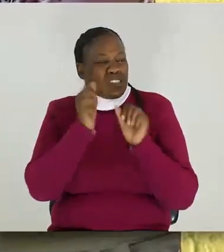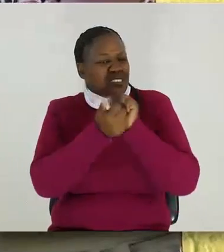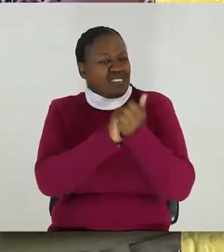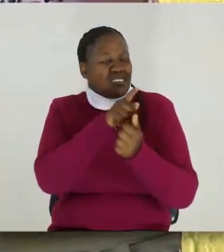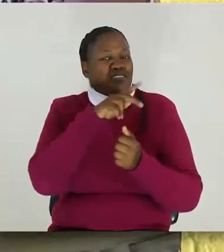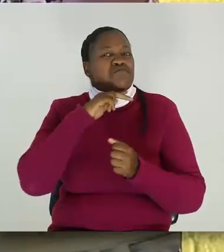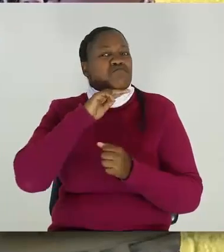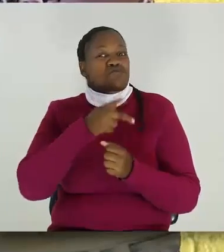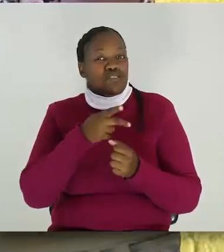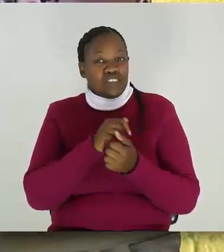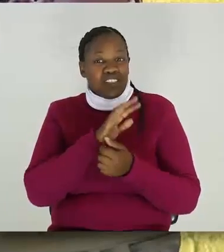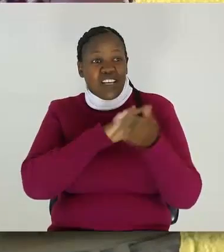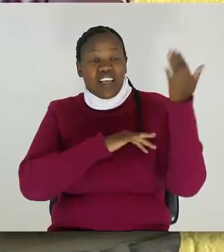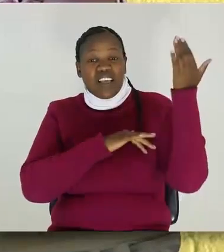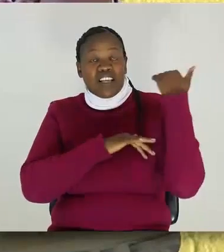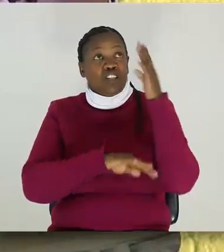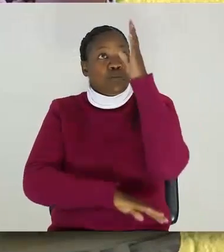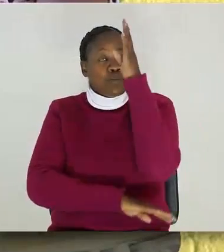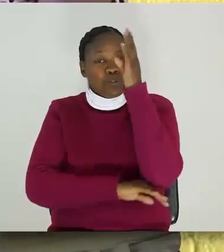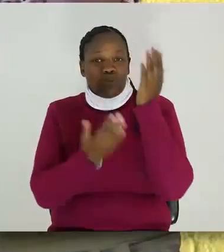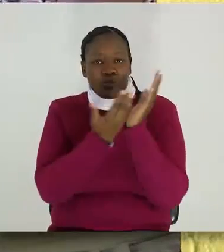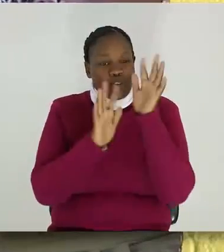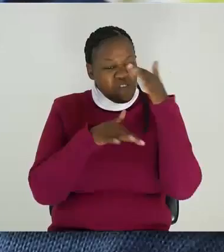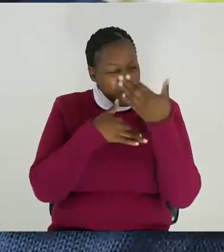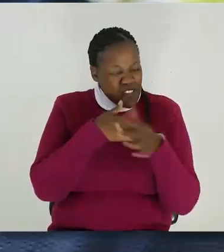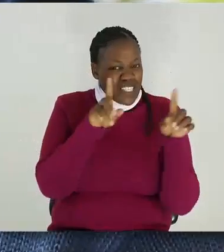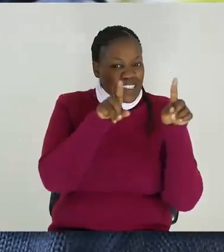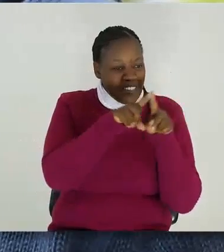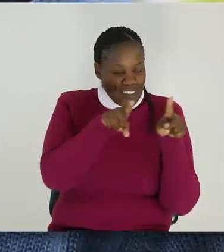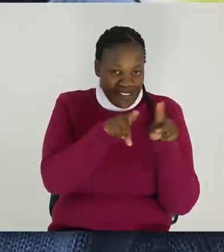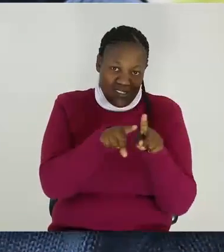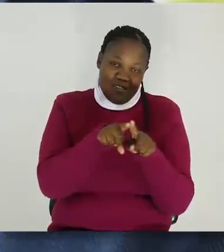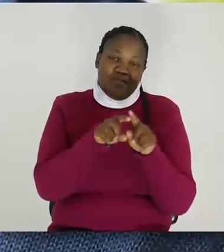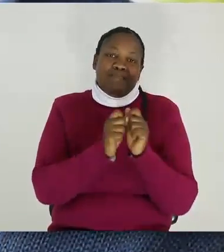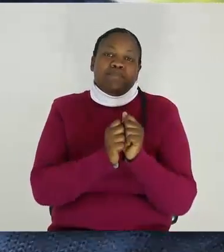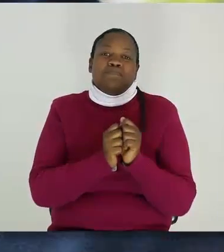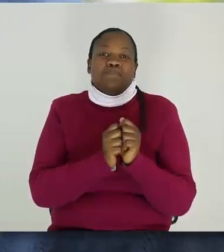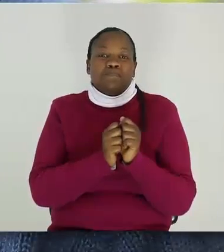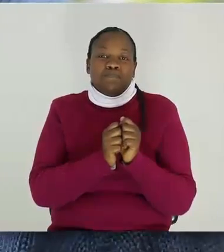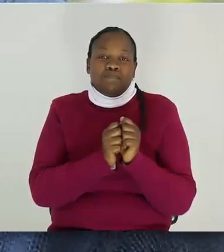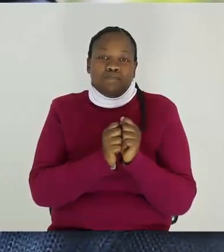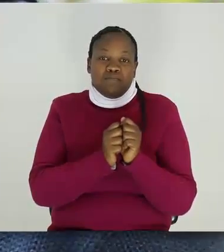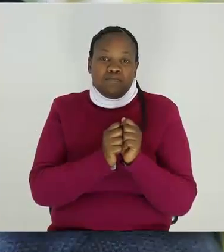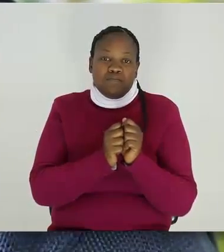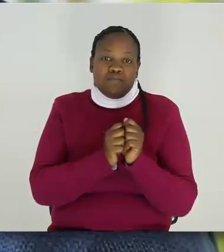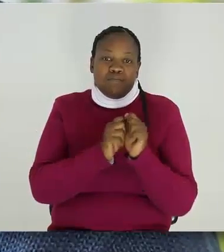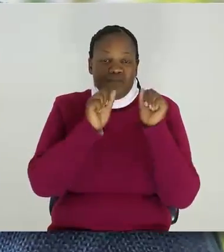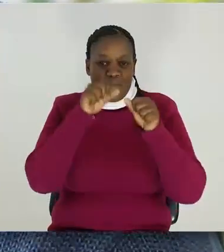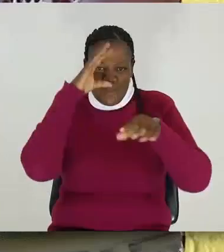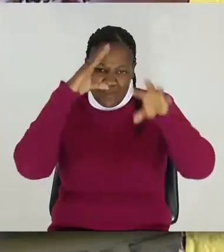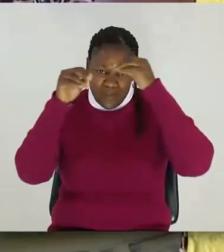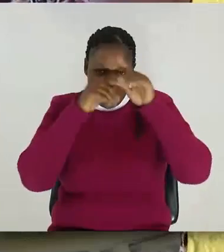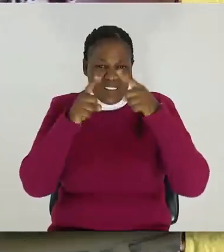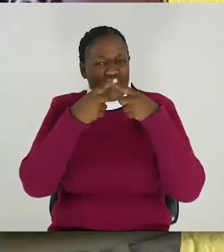school yesterday afternoon, you were still normal. Well, I have to study the different types of poems one